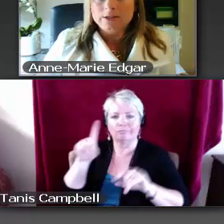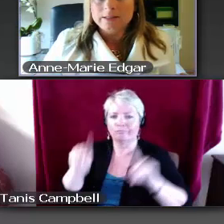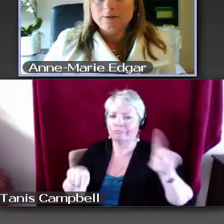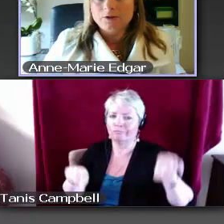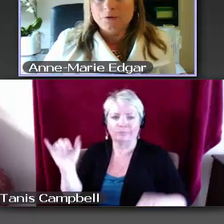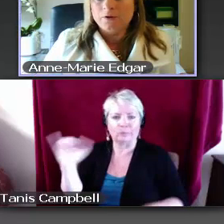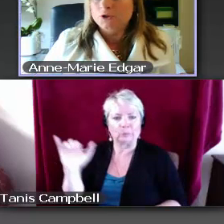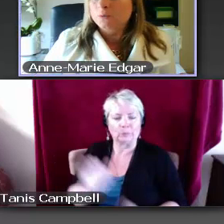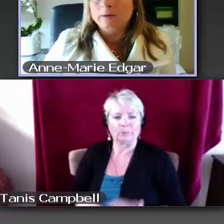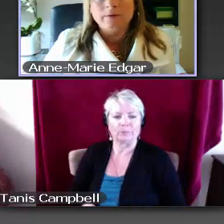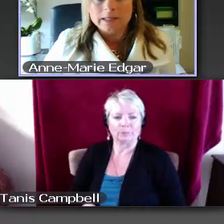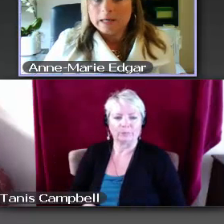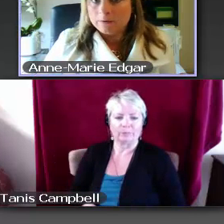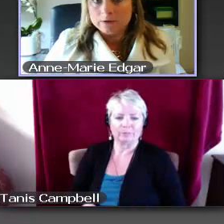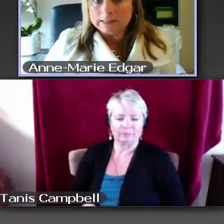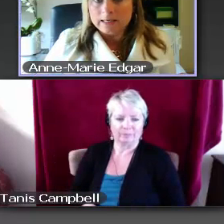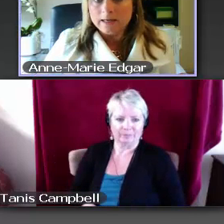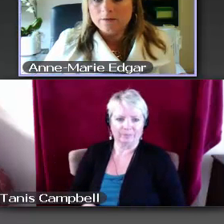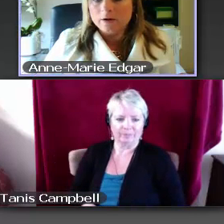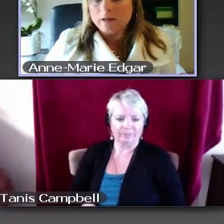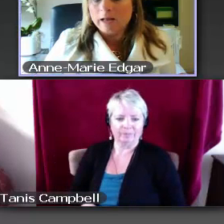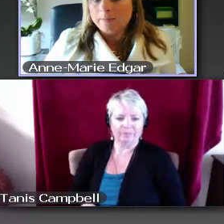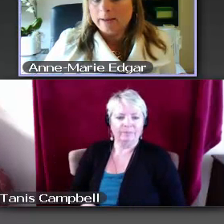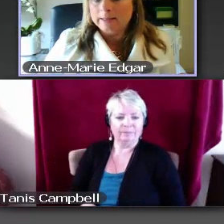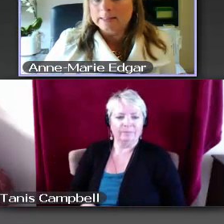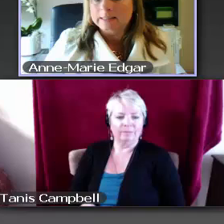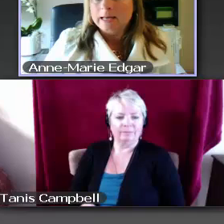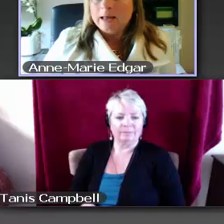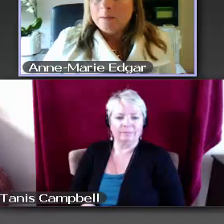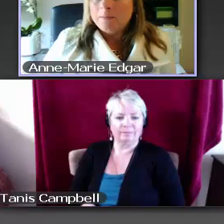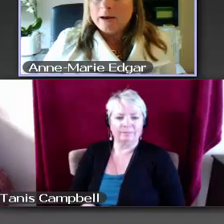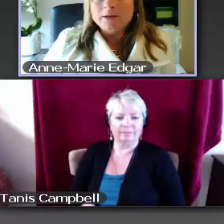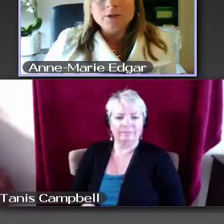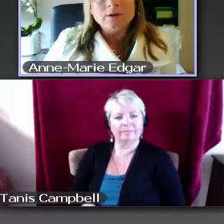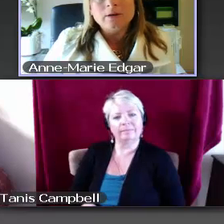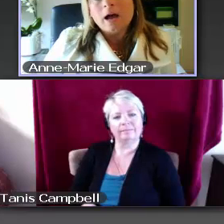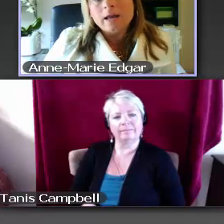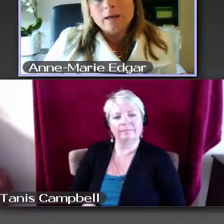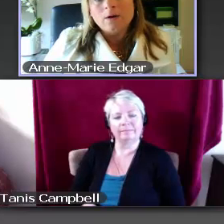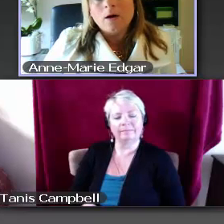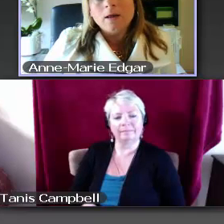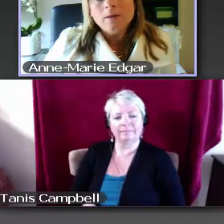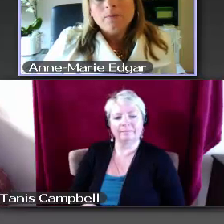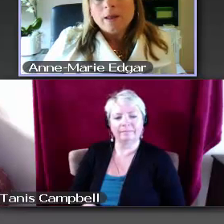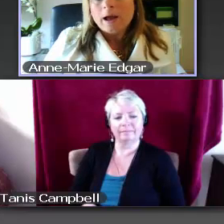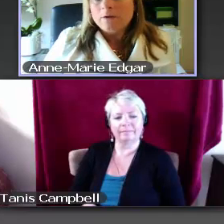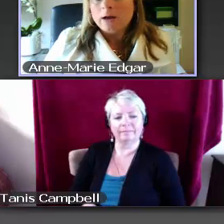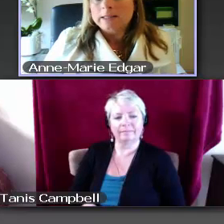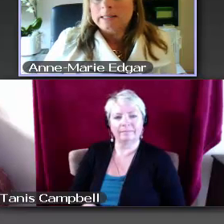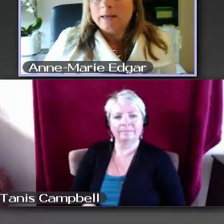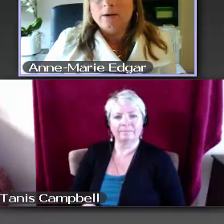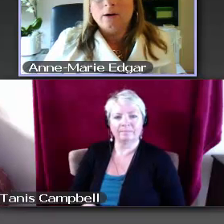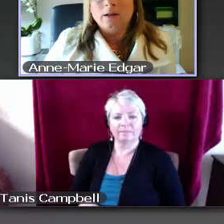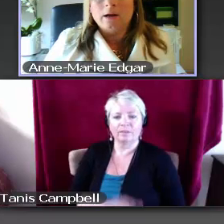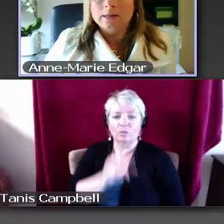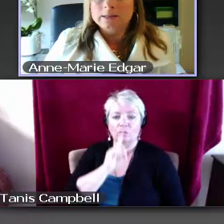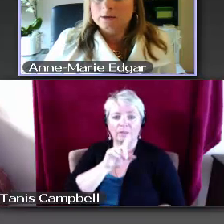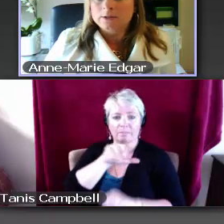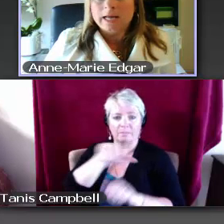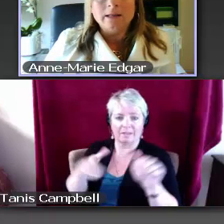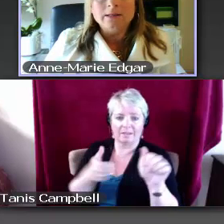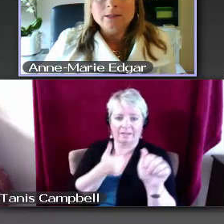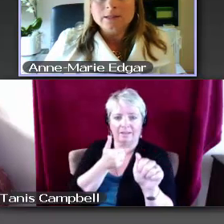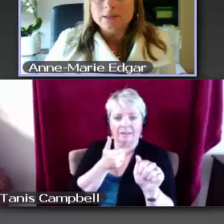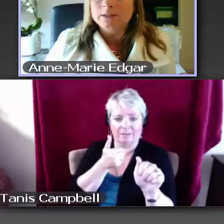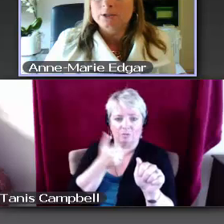So this just gives you a visual of the diversity of our client base. But underlying it all, I've got to say that our clients